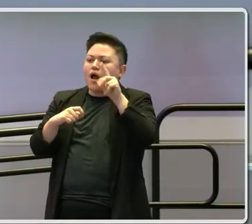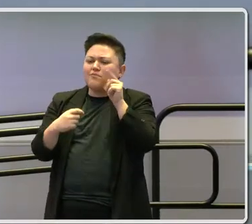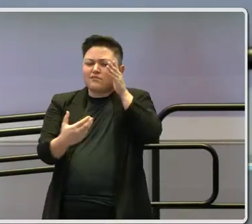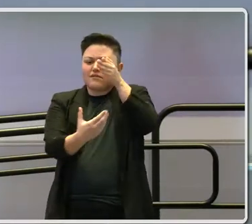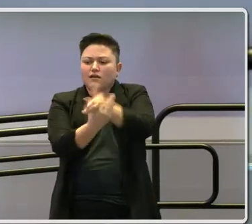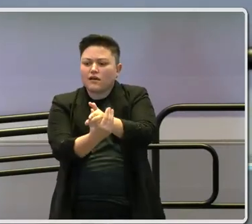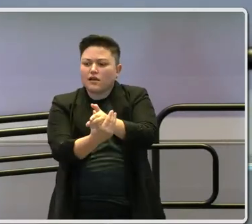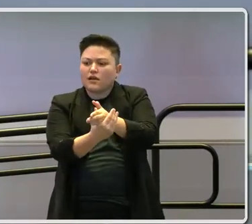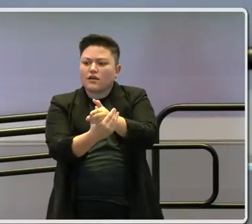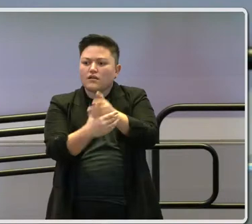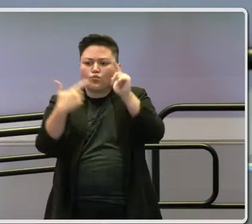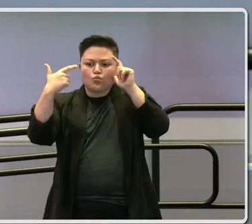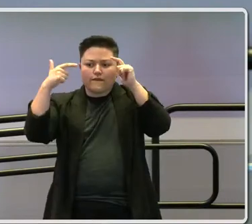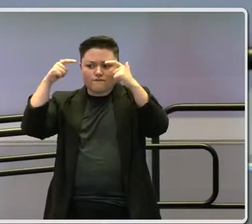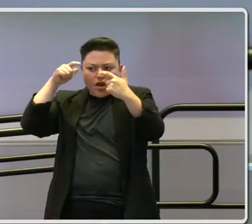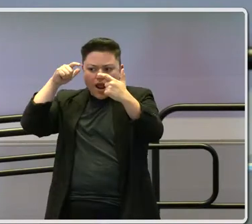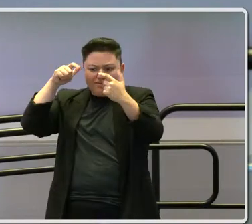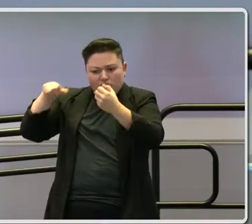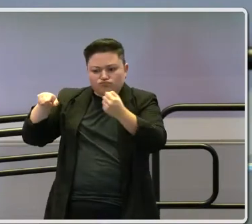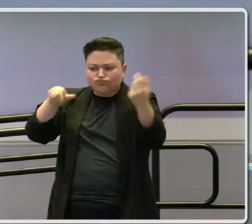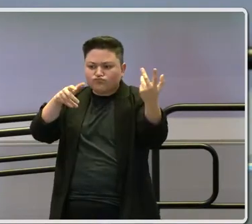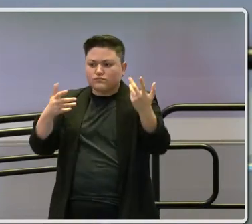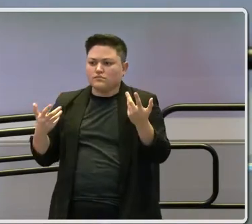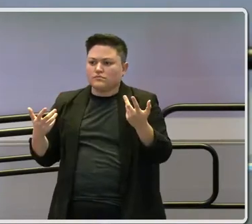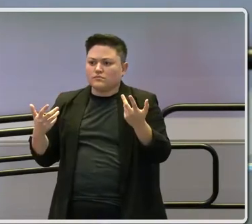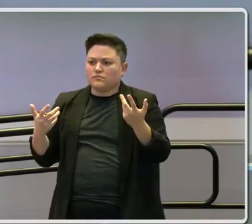and uplift.